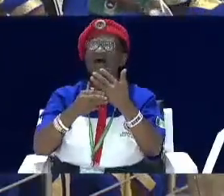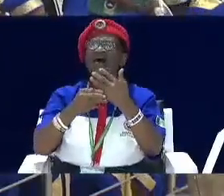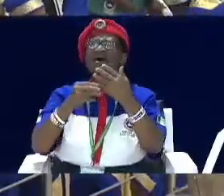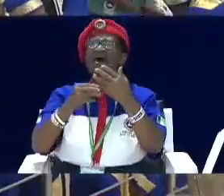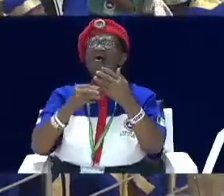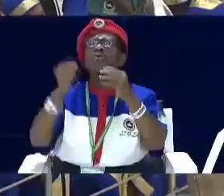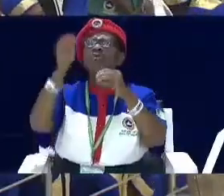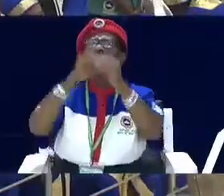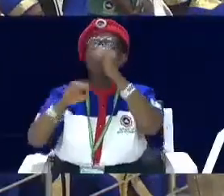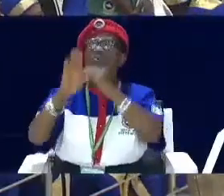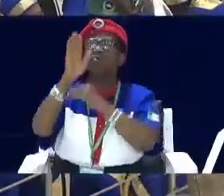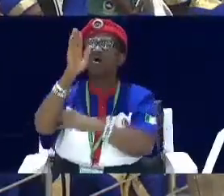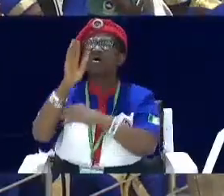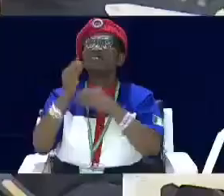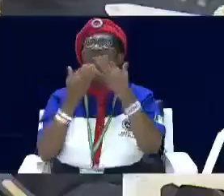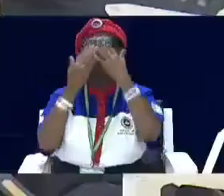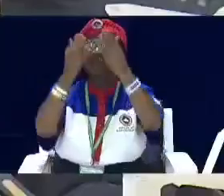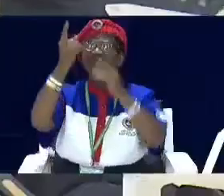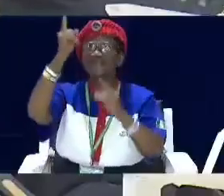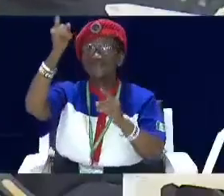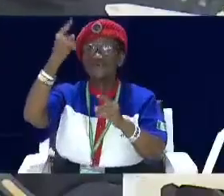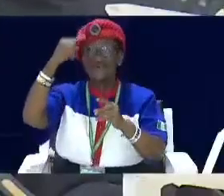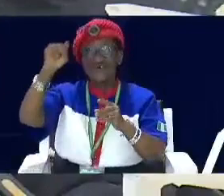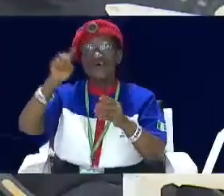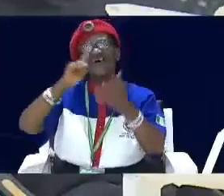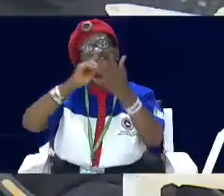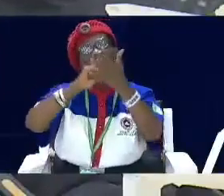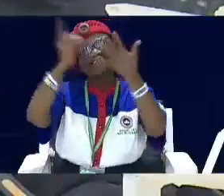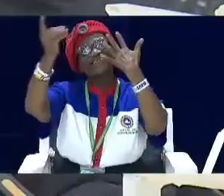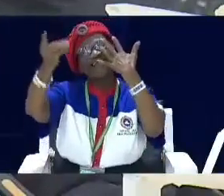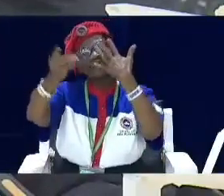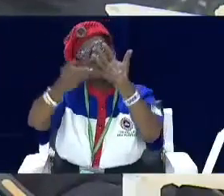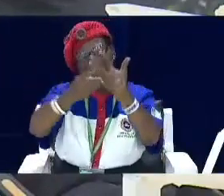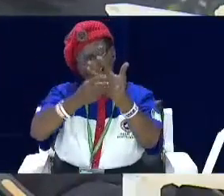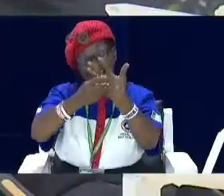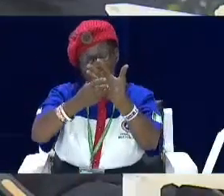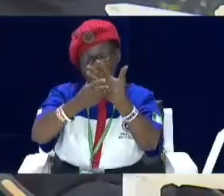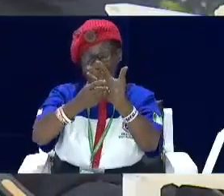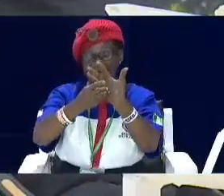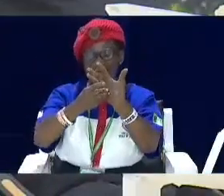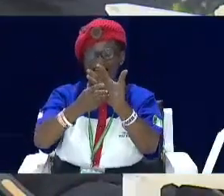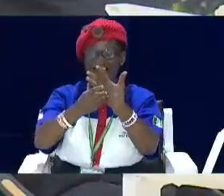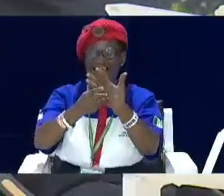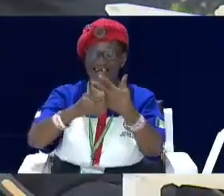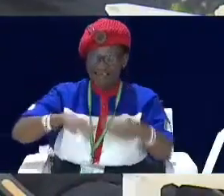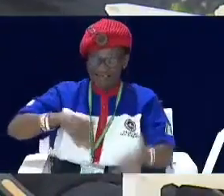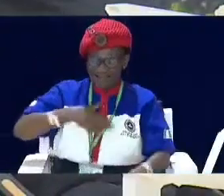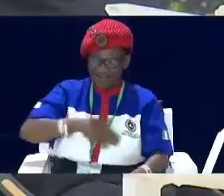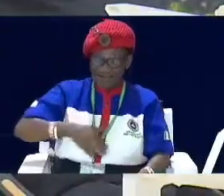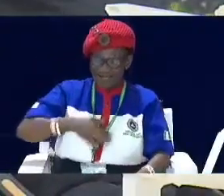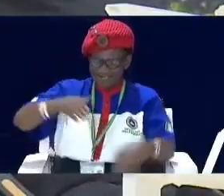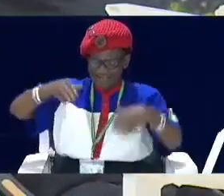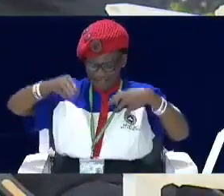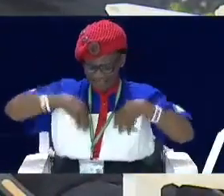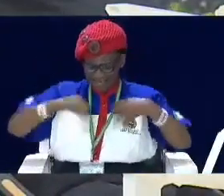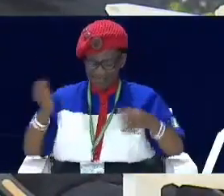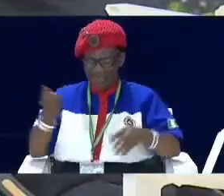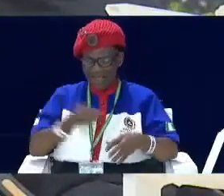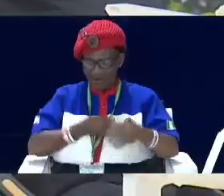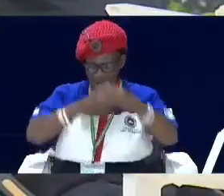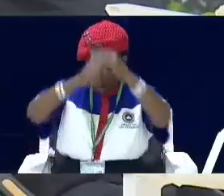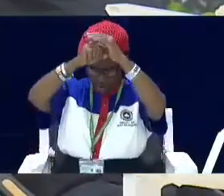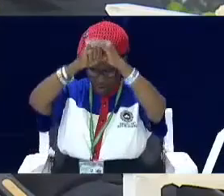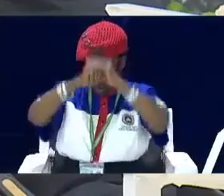God, thank you for December. Adupe lowo re fun osu kejila yi. Please accept our worship in Jesus'